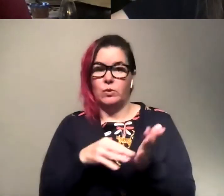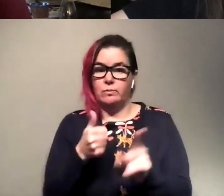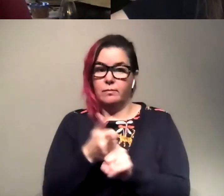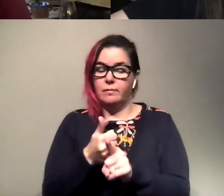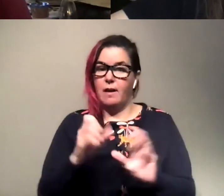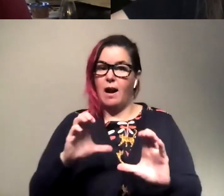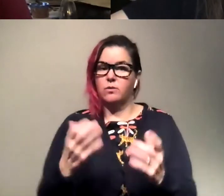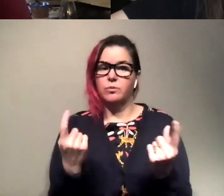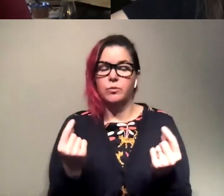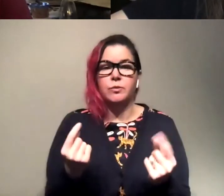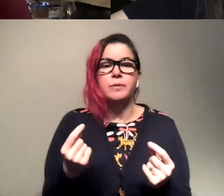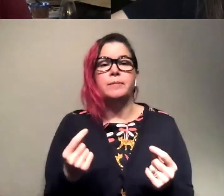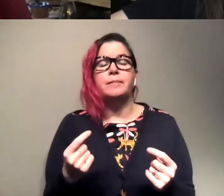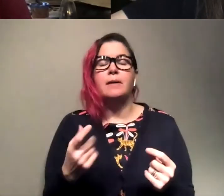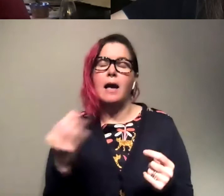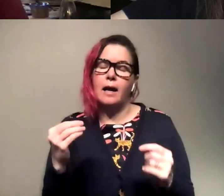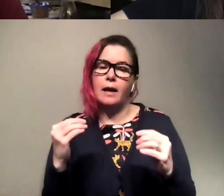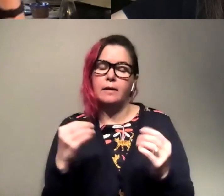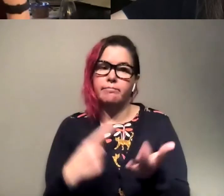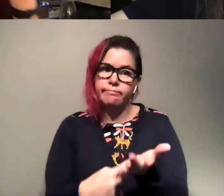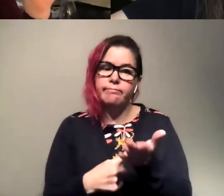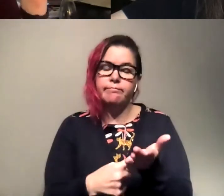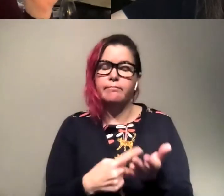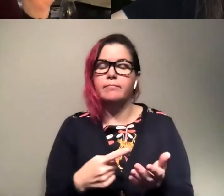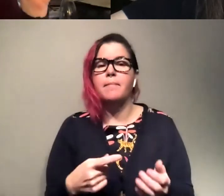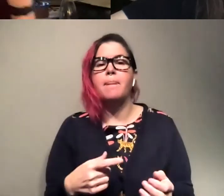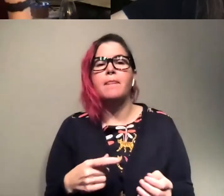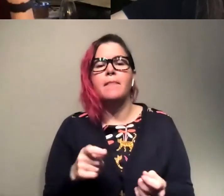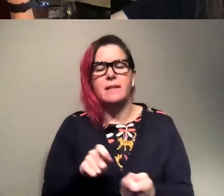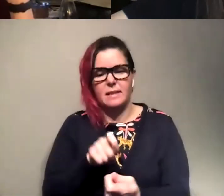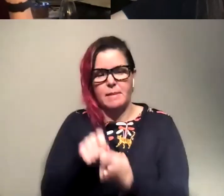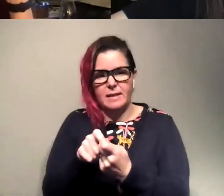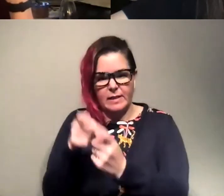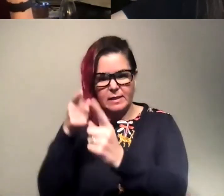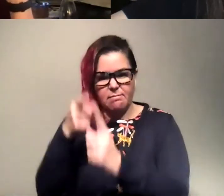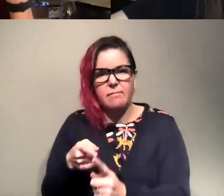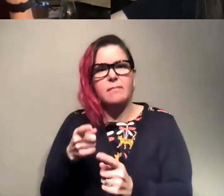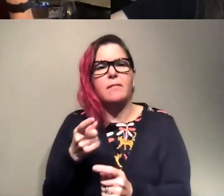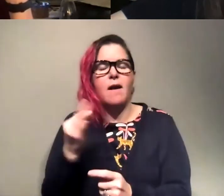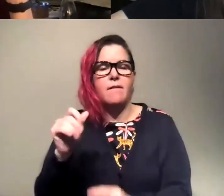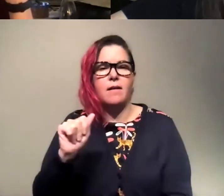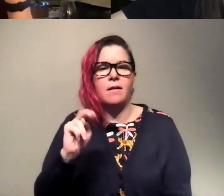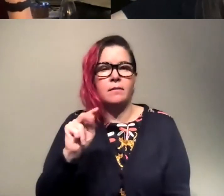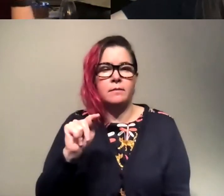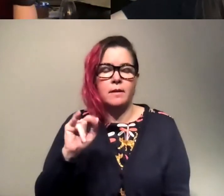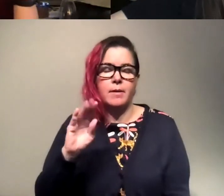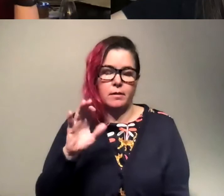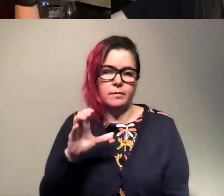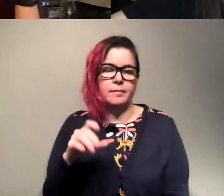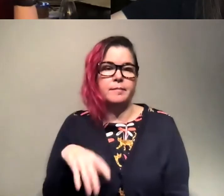classroom, and one of the things we talk about a lot is the specificity of an antibiotic, because